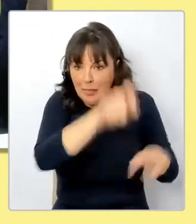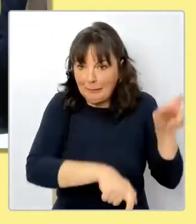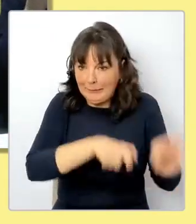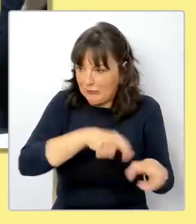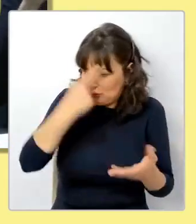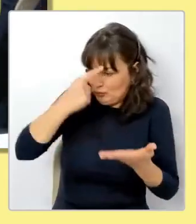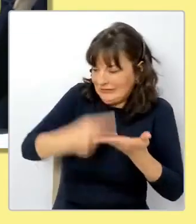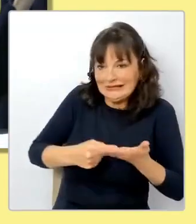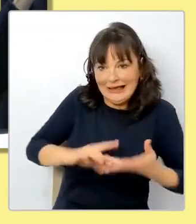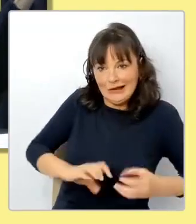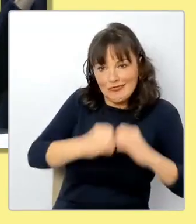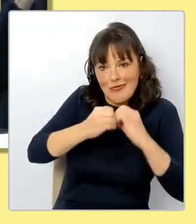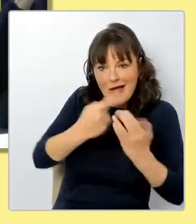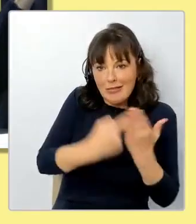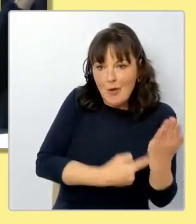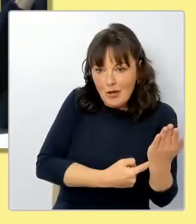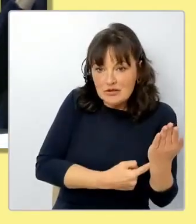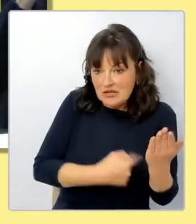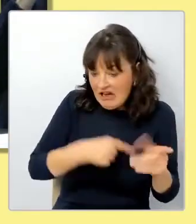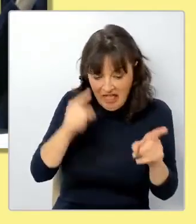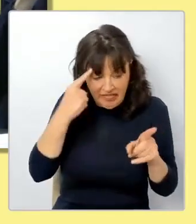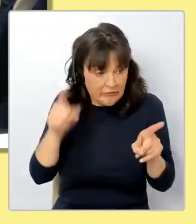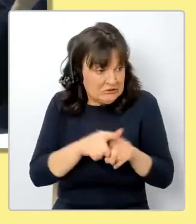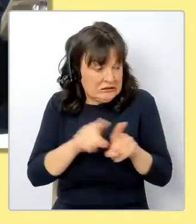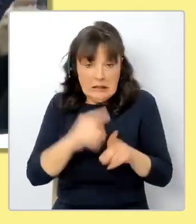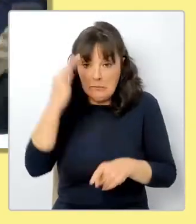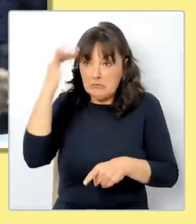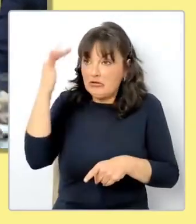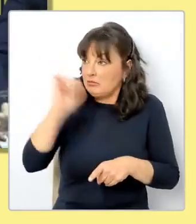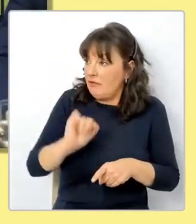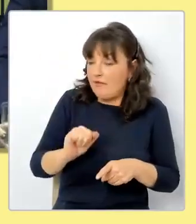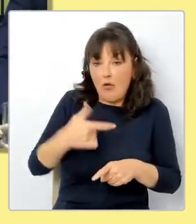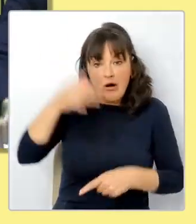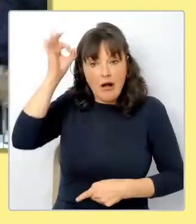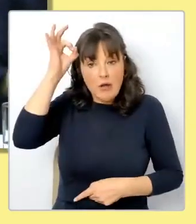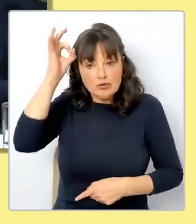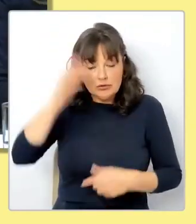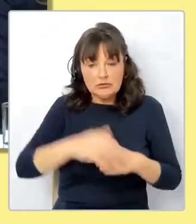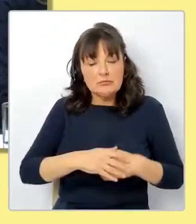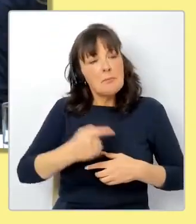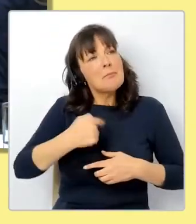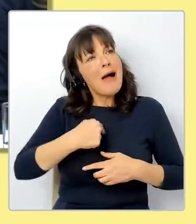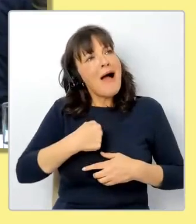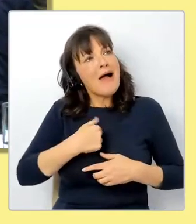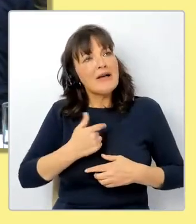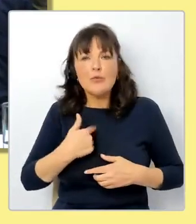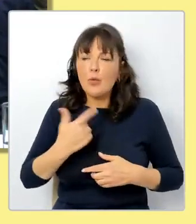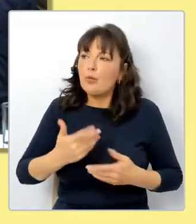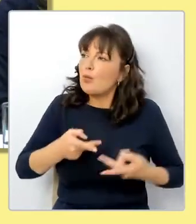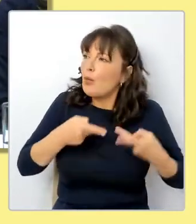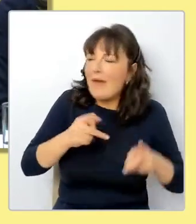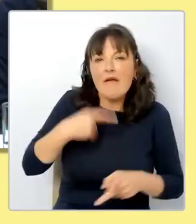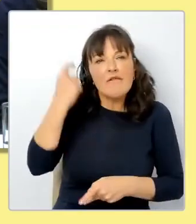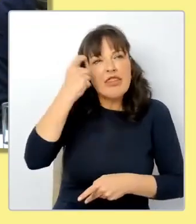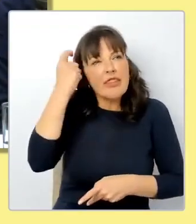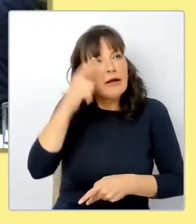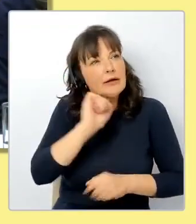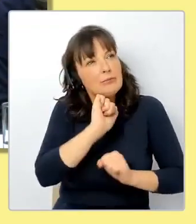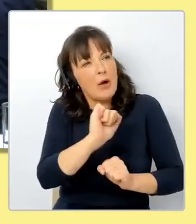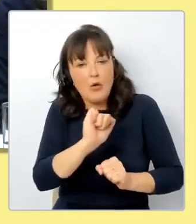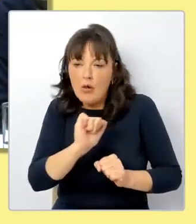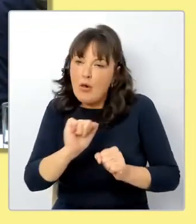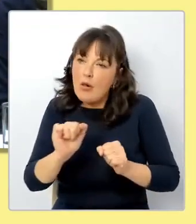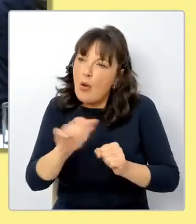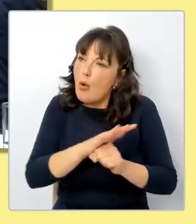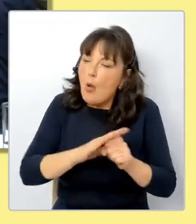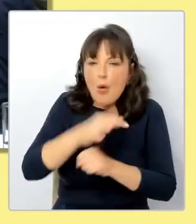principle applies to local government. And my approach to local government is, I think we need a fundamental review of